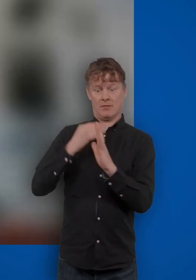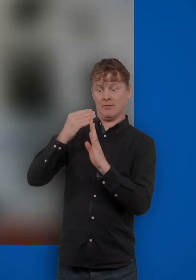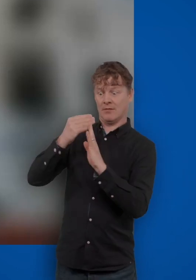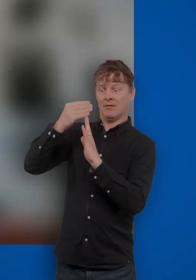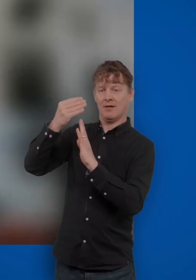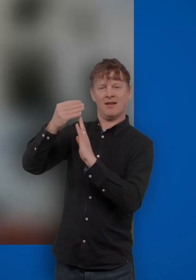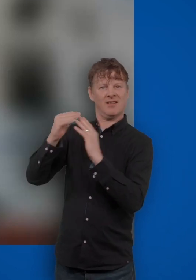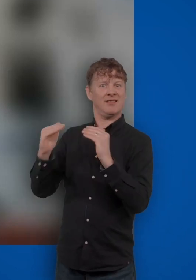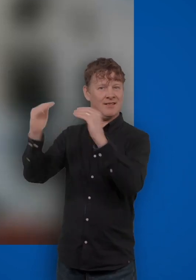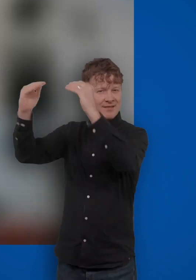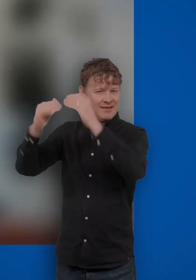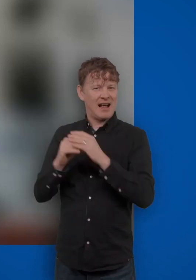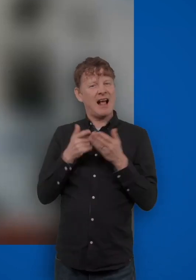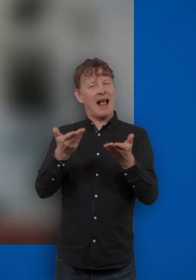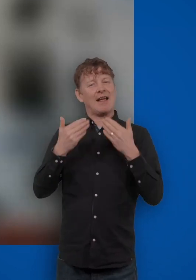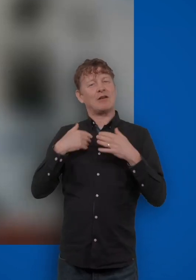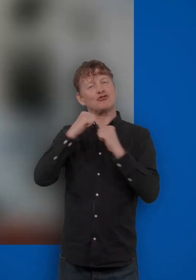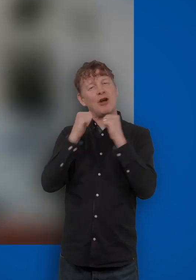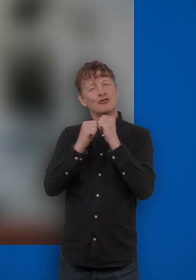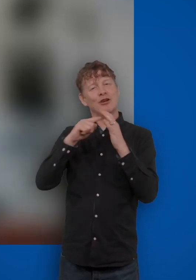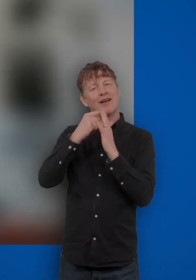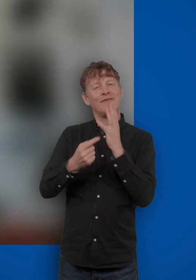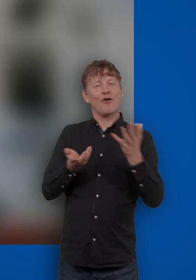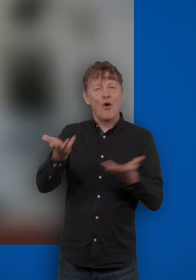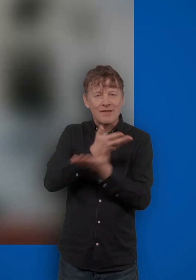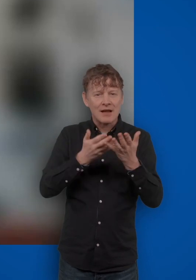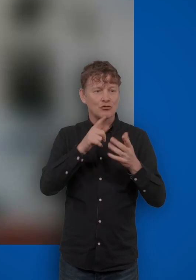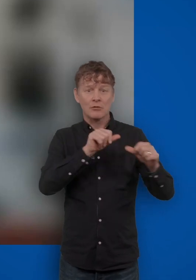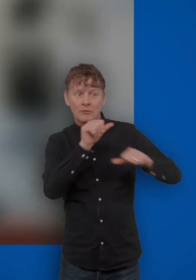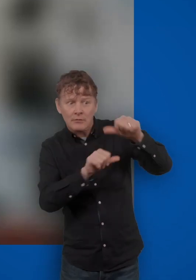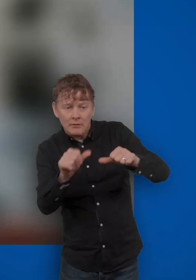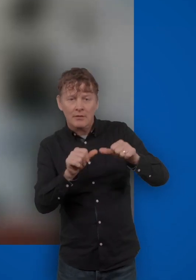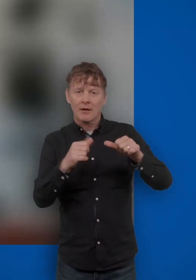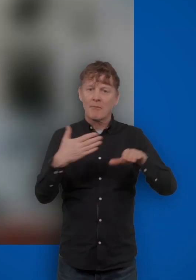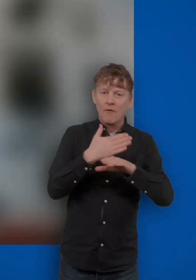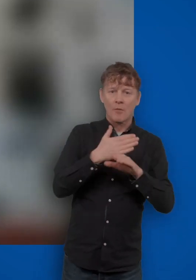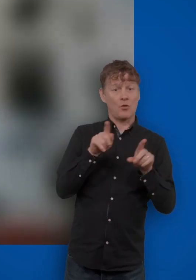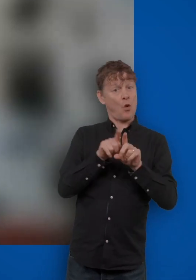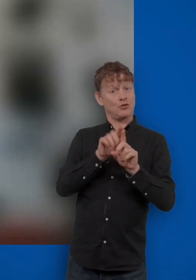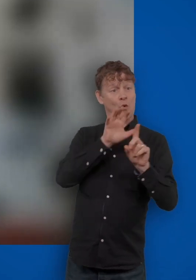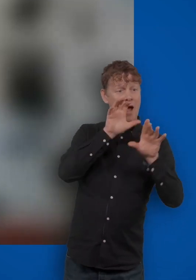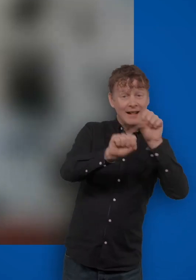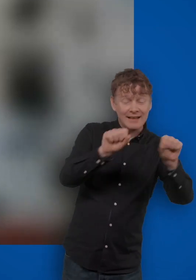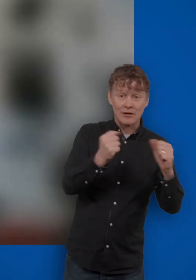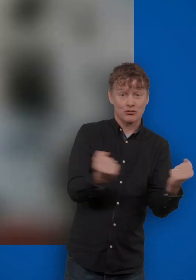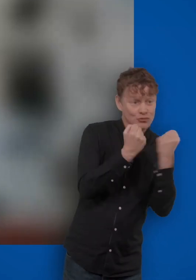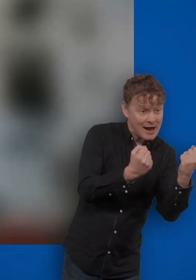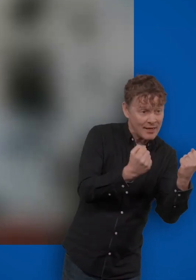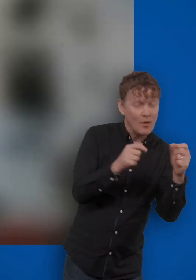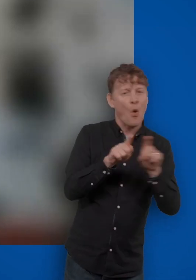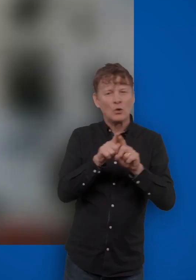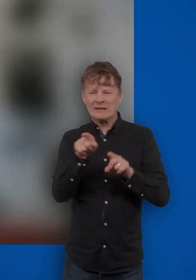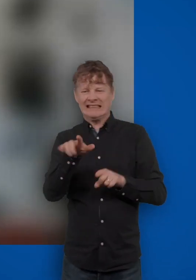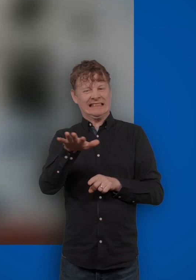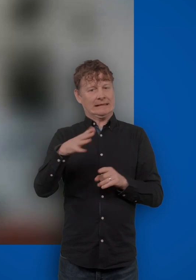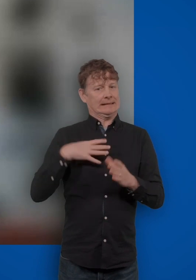framework. And it will help to structure conversations internally about performance and progress, as well as identifying strengths and areas for development.